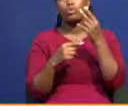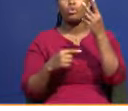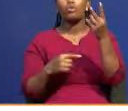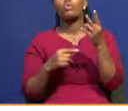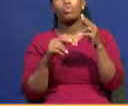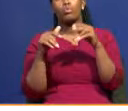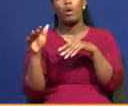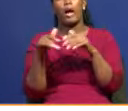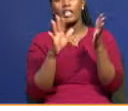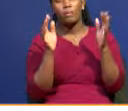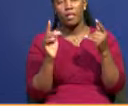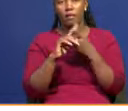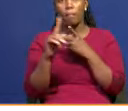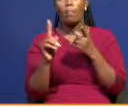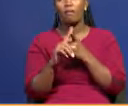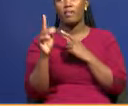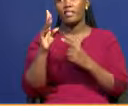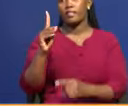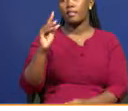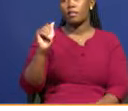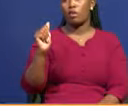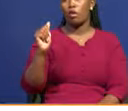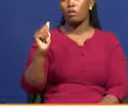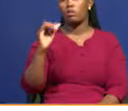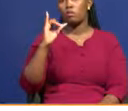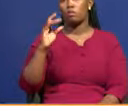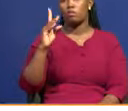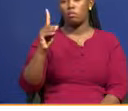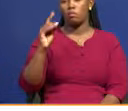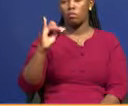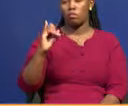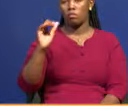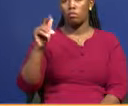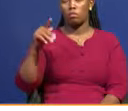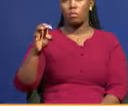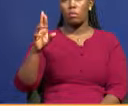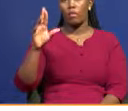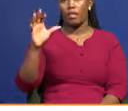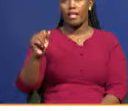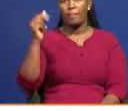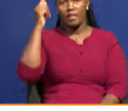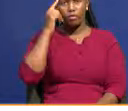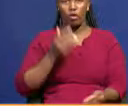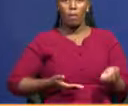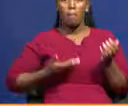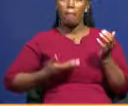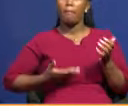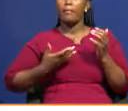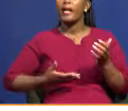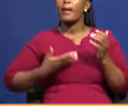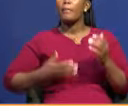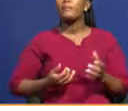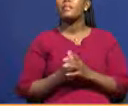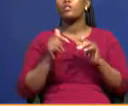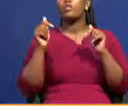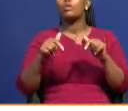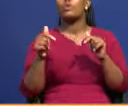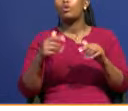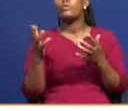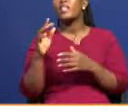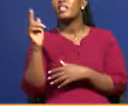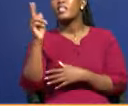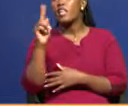is on diapers, and we've talked largely about this. Yes. Today in Nairobi,